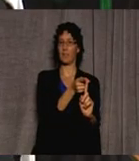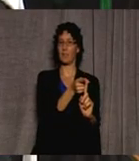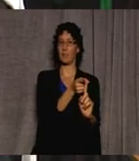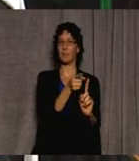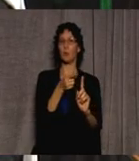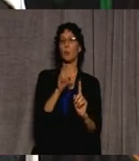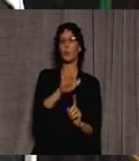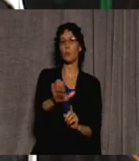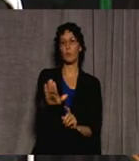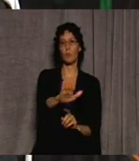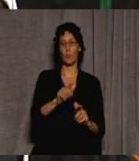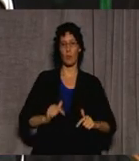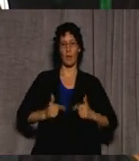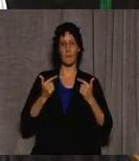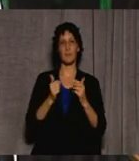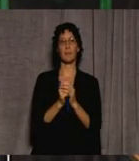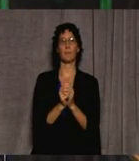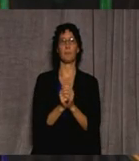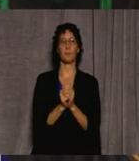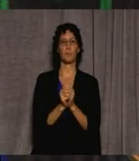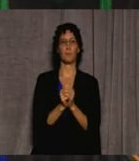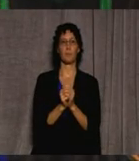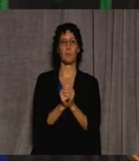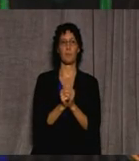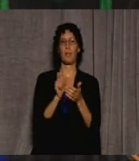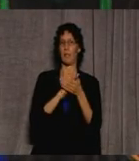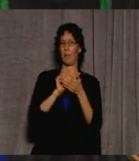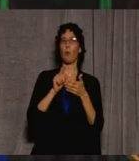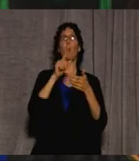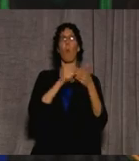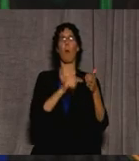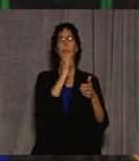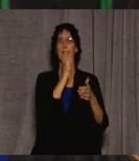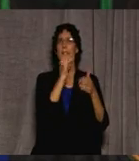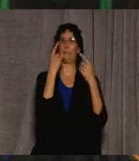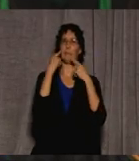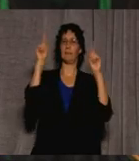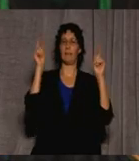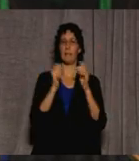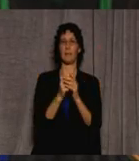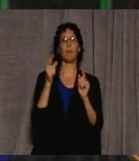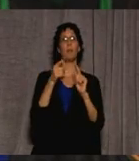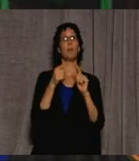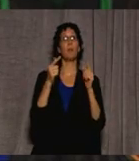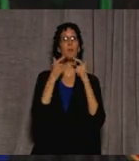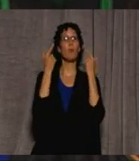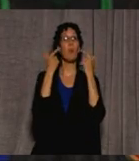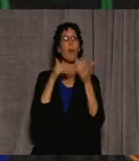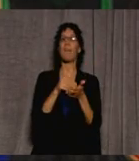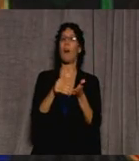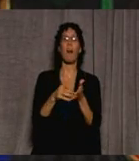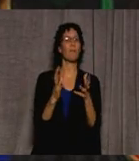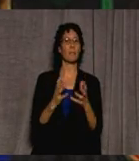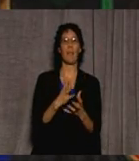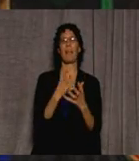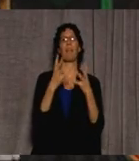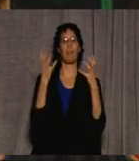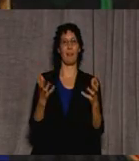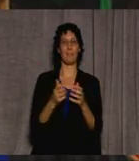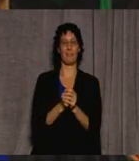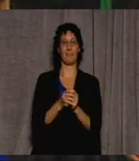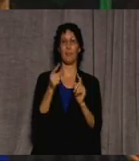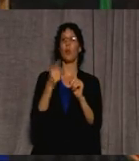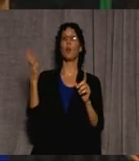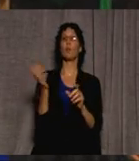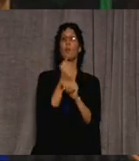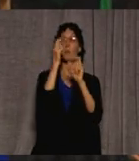to your lives. He wrote, "What is success? To laugh often and much, to win